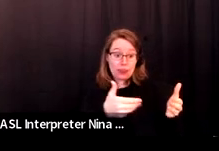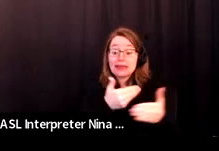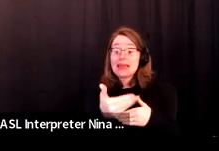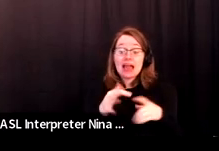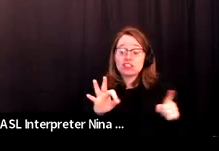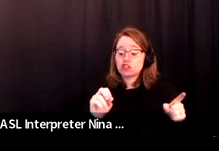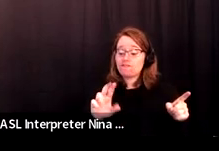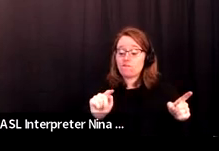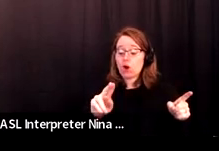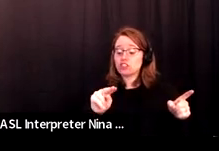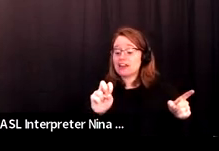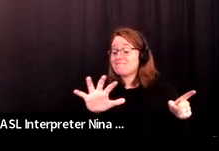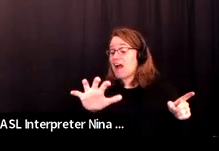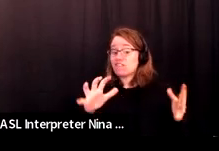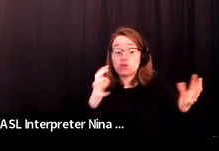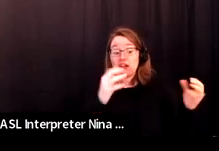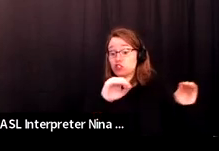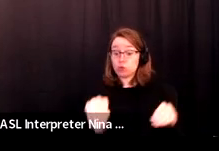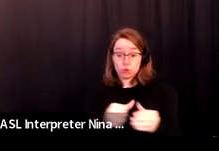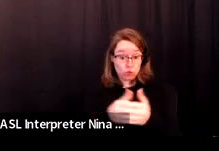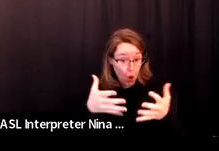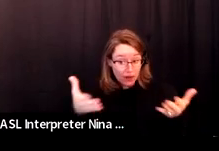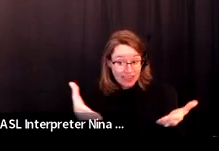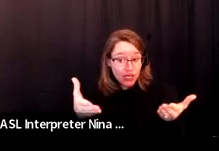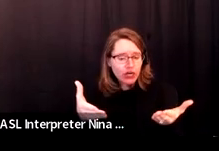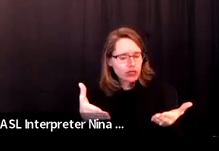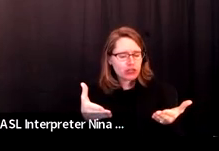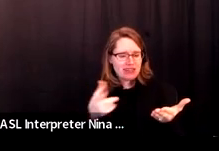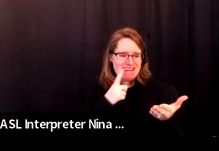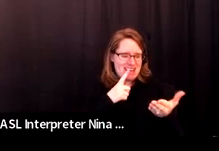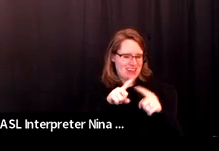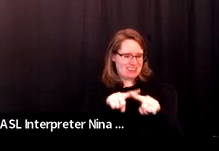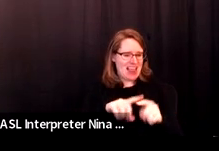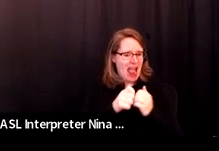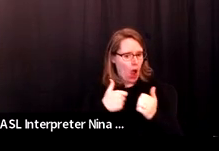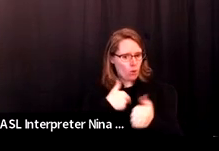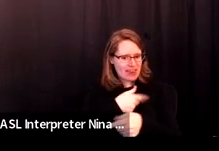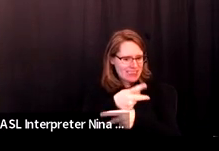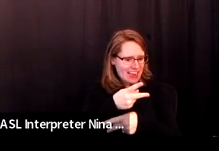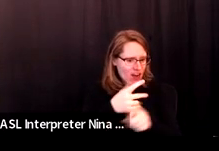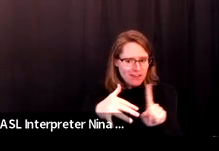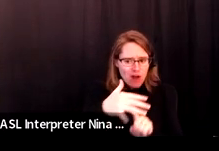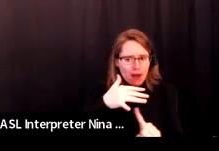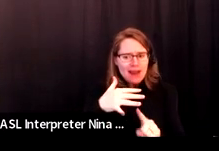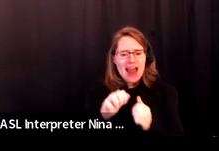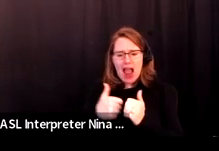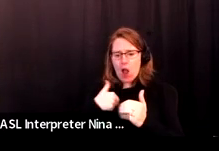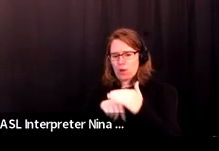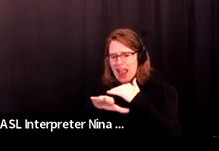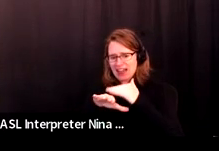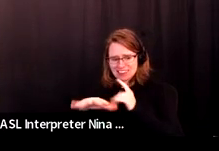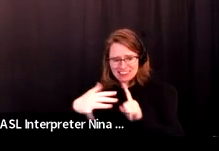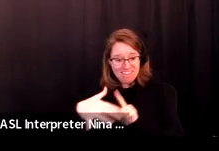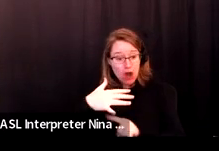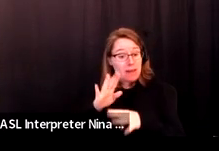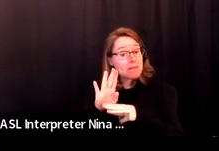themselves here or grow here? And it has to do with how we steward the environment. It has to do with how we access the environment. I don't know, business growth in